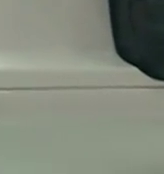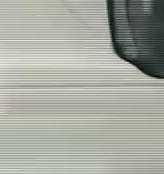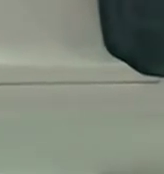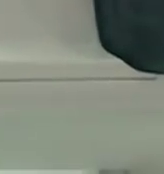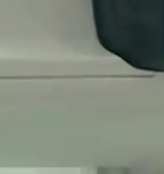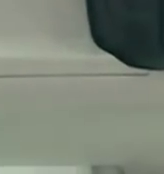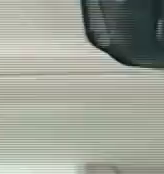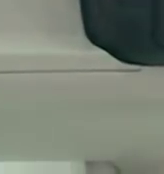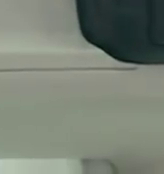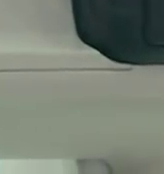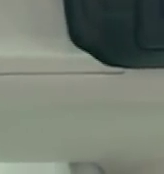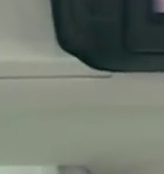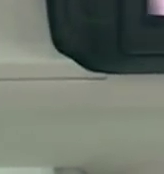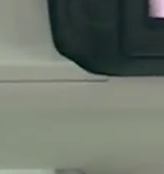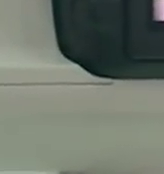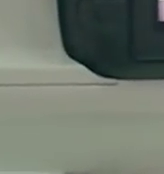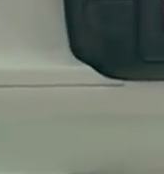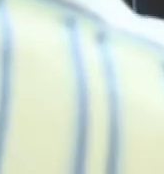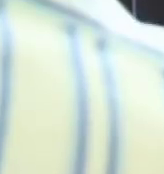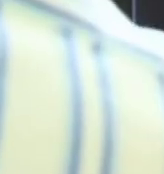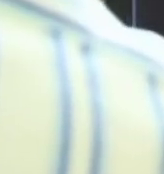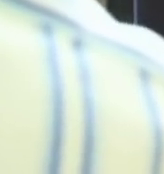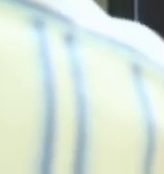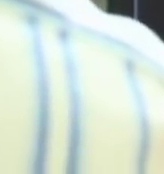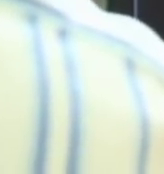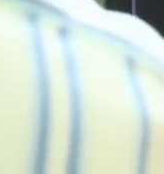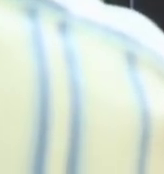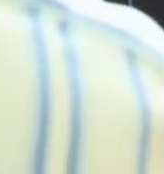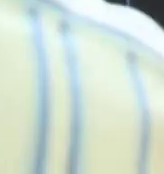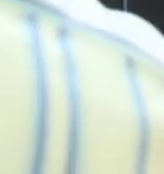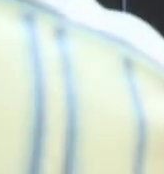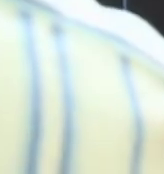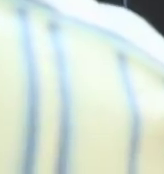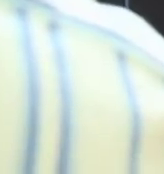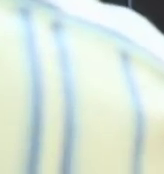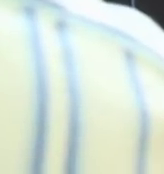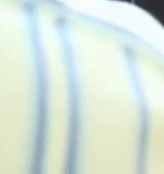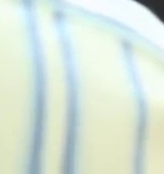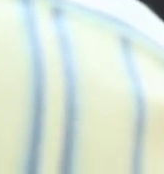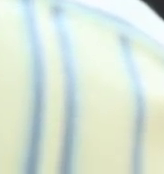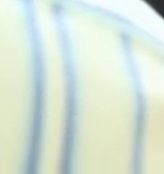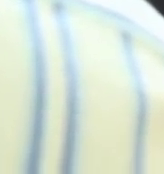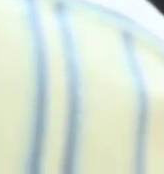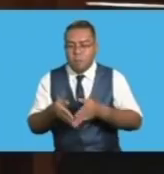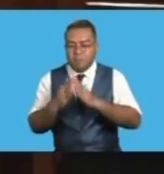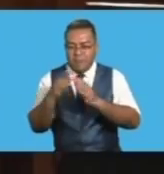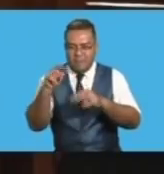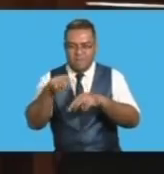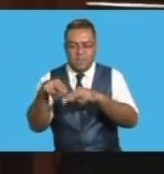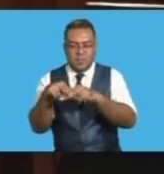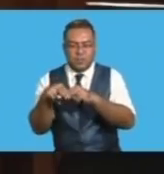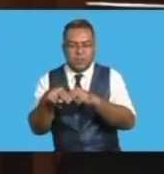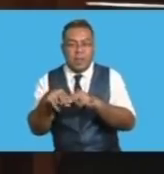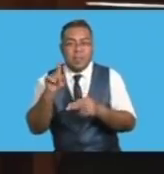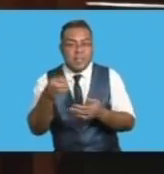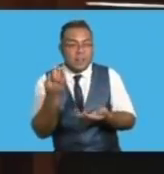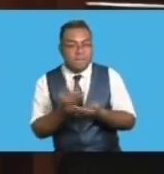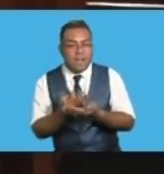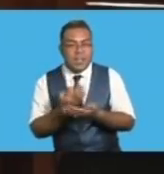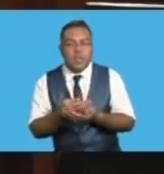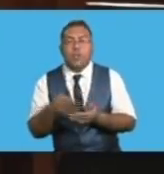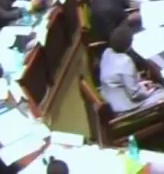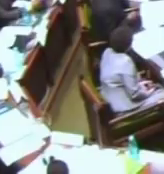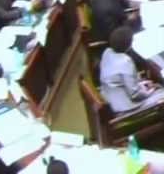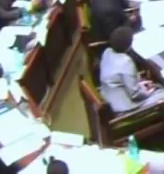support ophthalmology or eye training in the Pacific and predominantly for Fiji. And that's funded through New Zealand